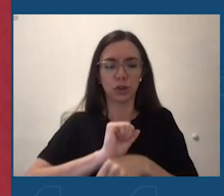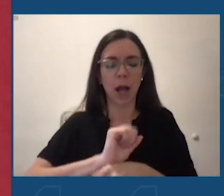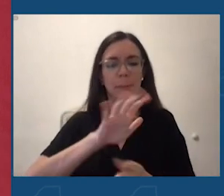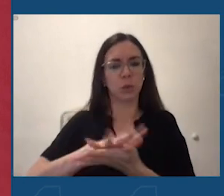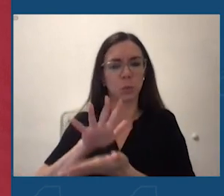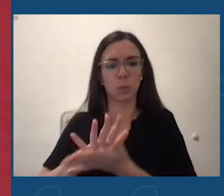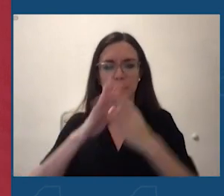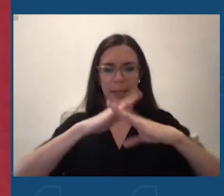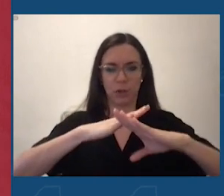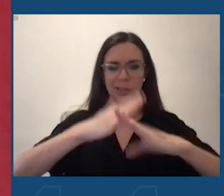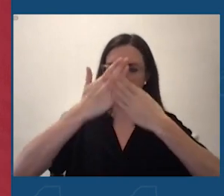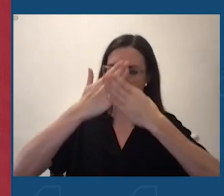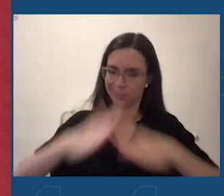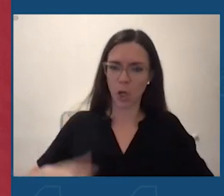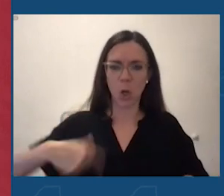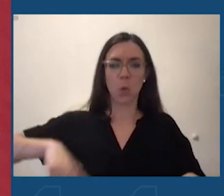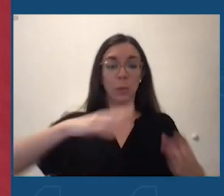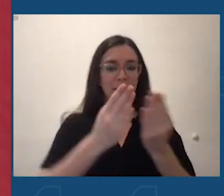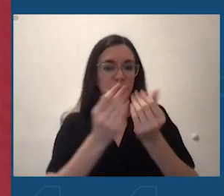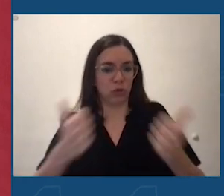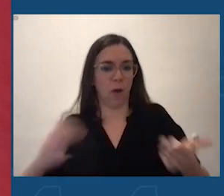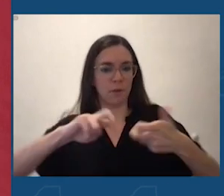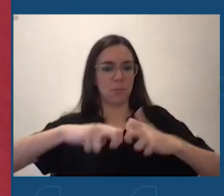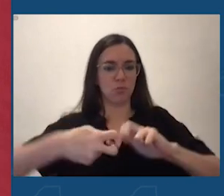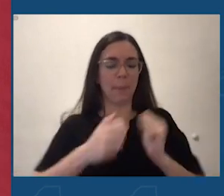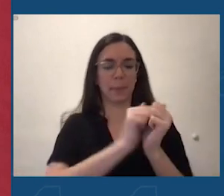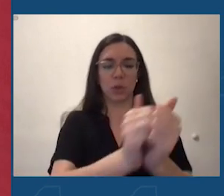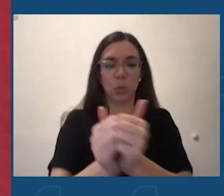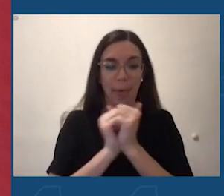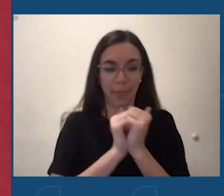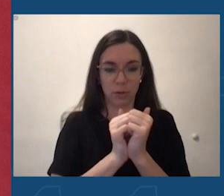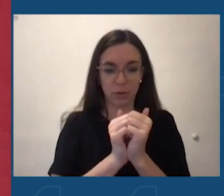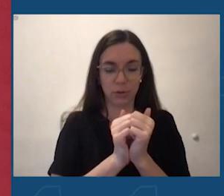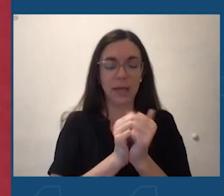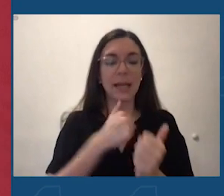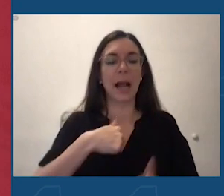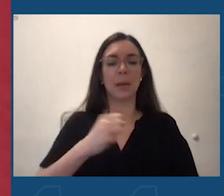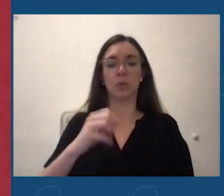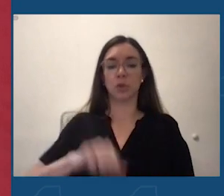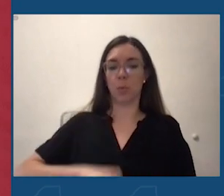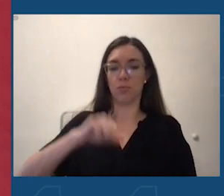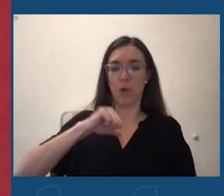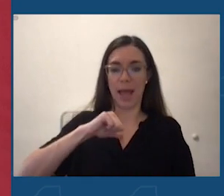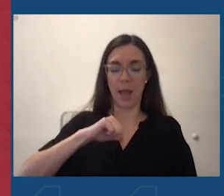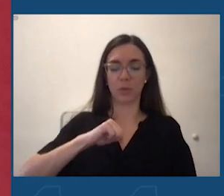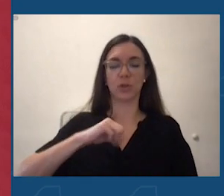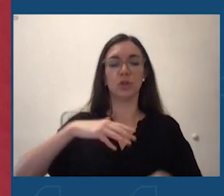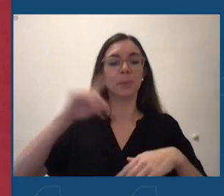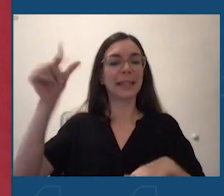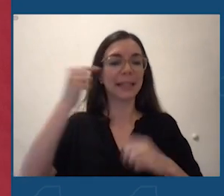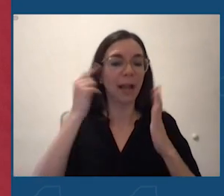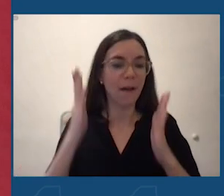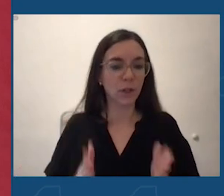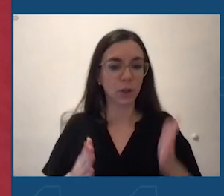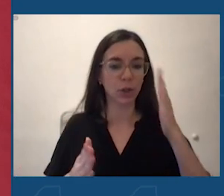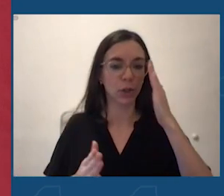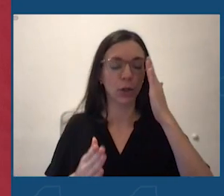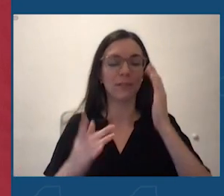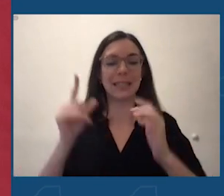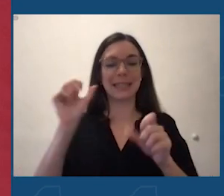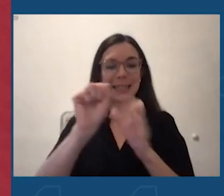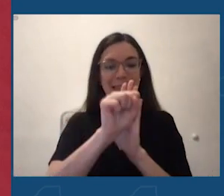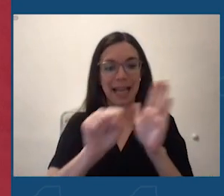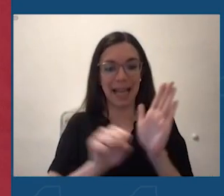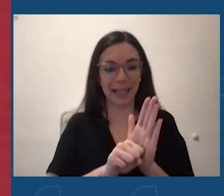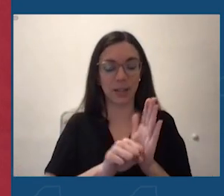We solve problems together. And I am so proud to be governor of a state with the